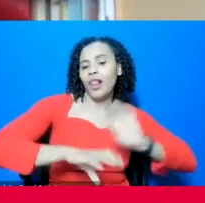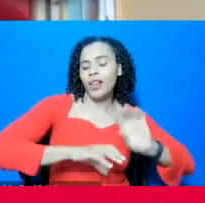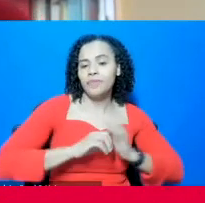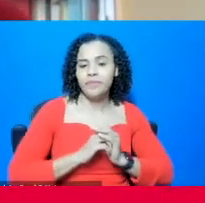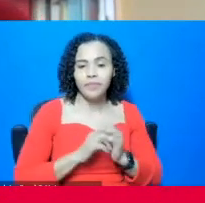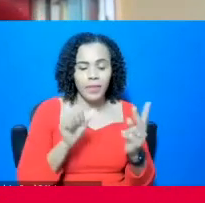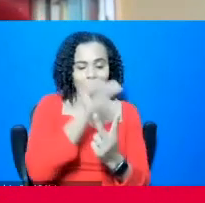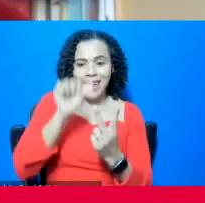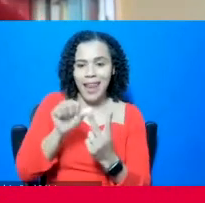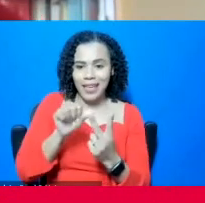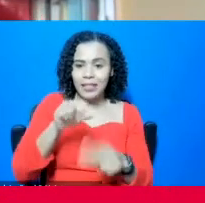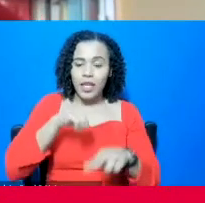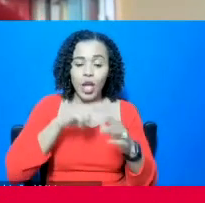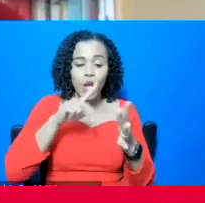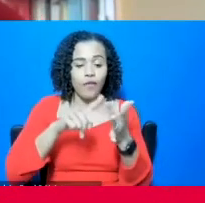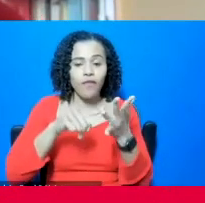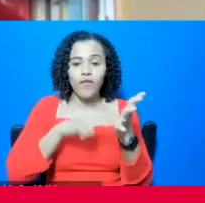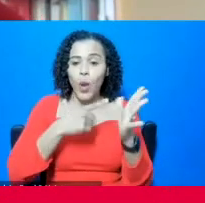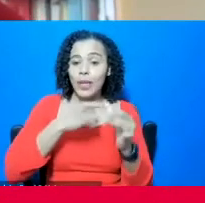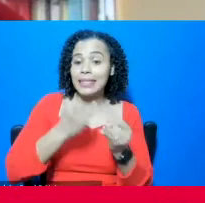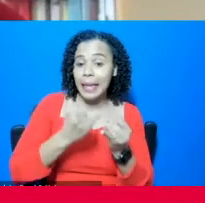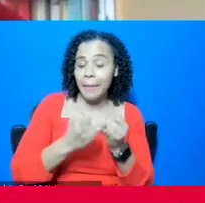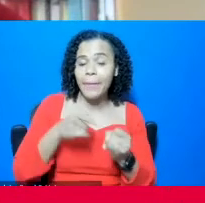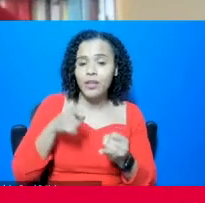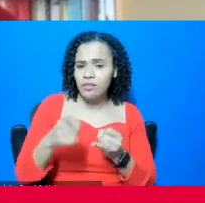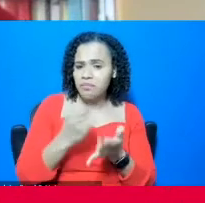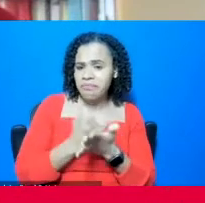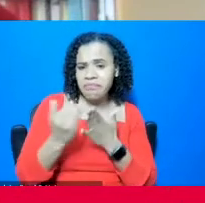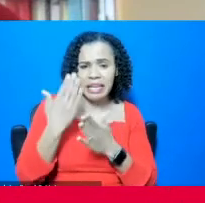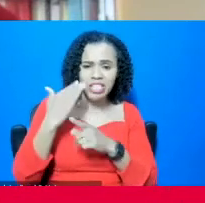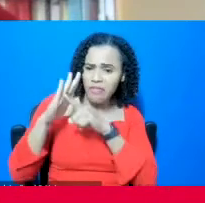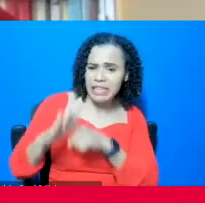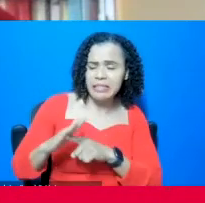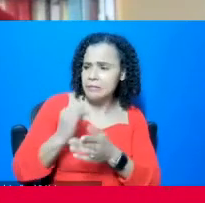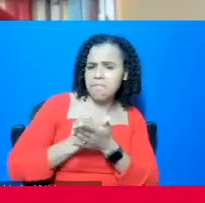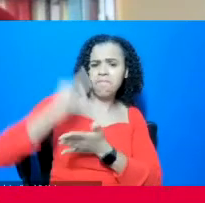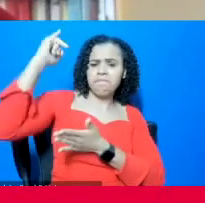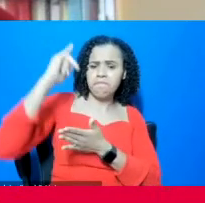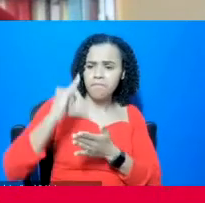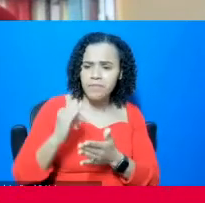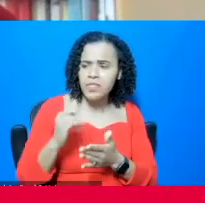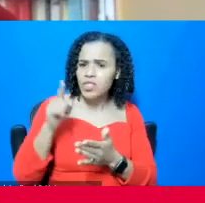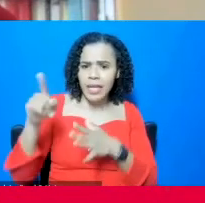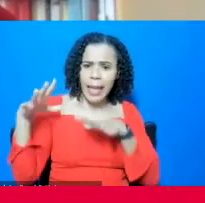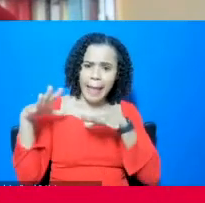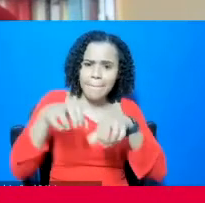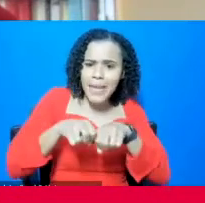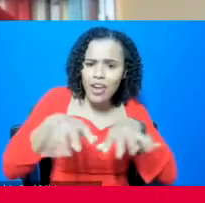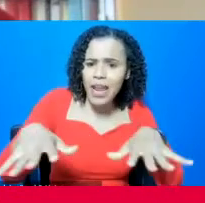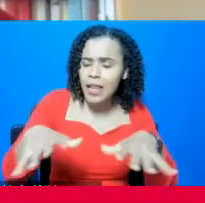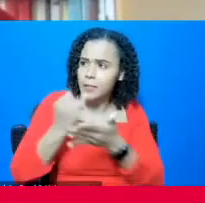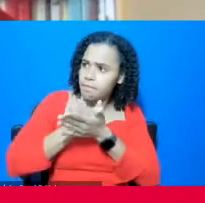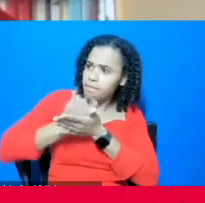Fiona Sim, who is an anti-racist and anti-imperialist organizer, who will discuss the links between the